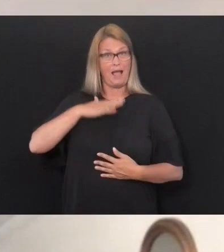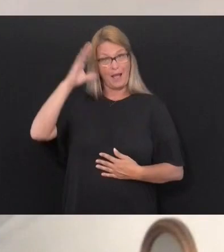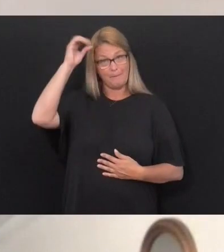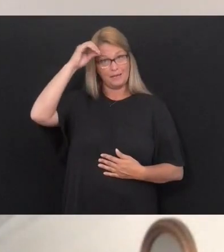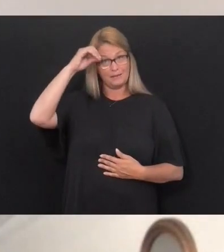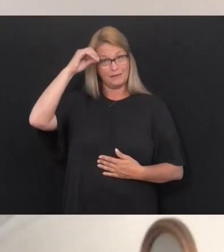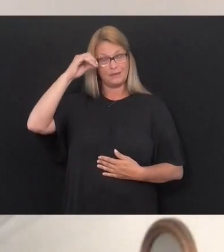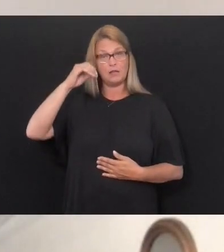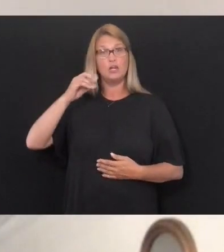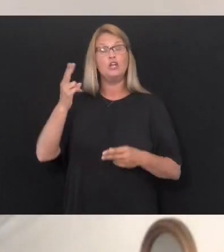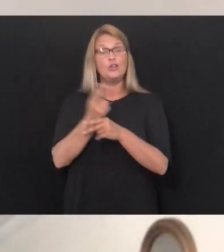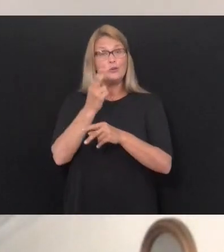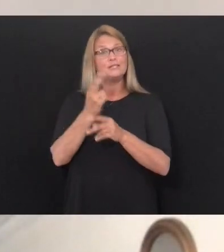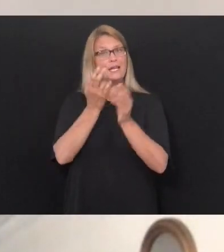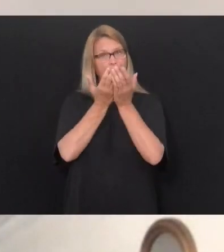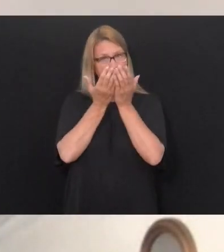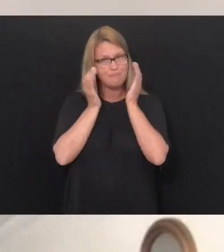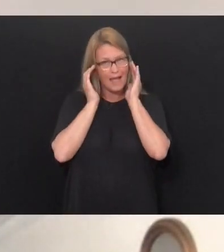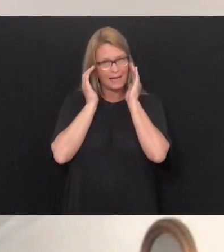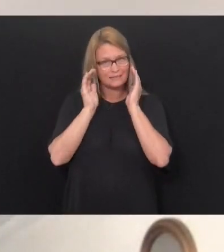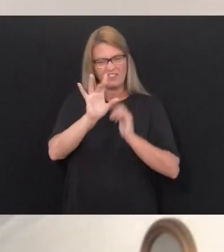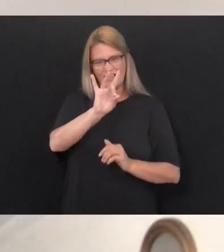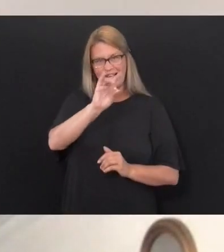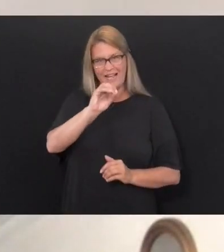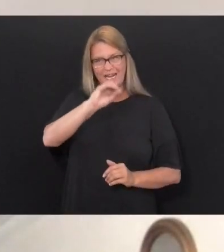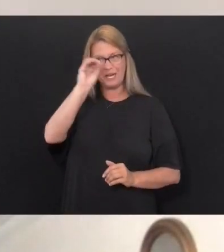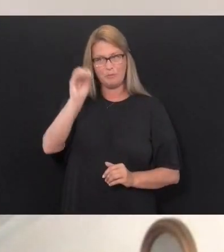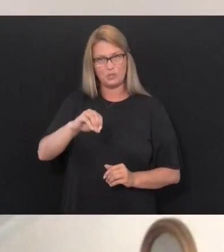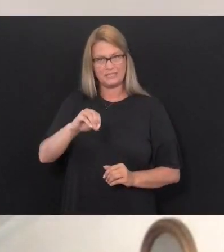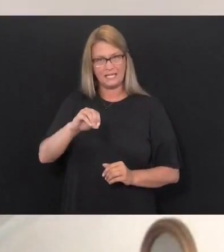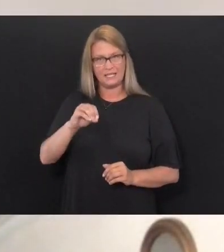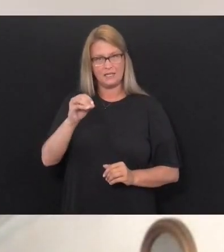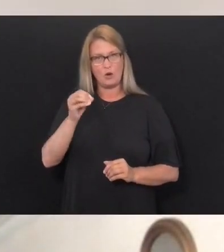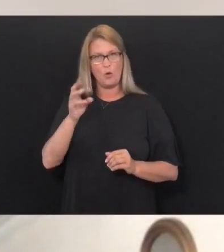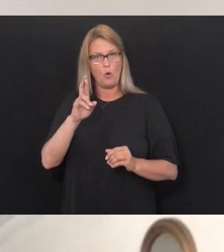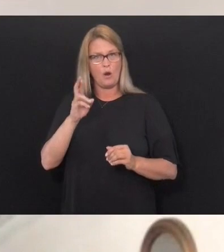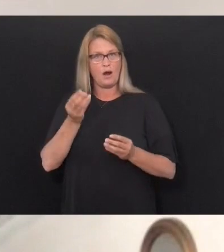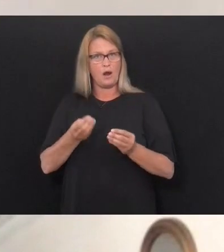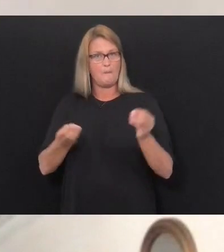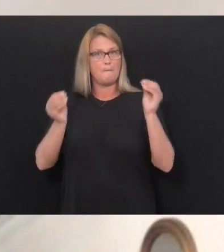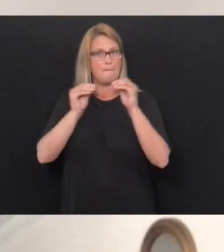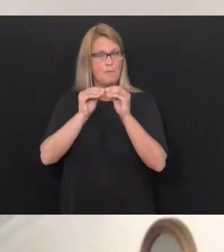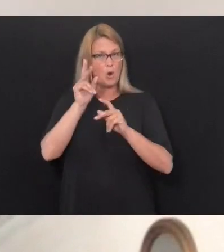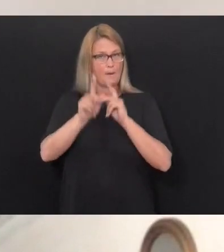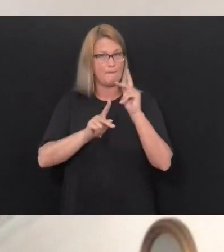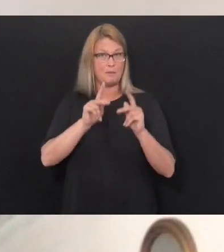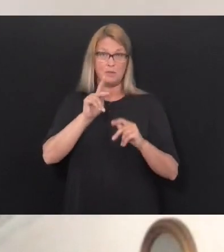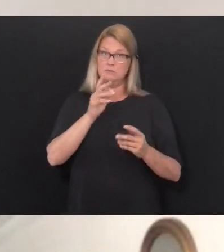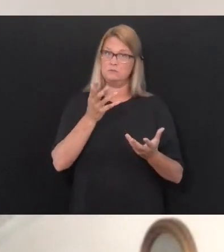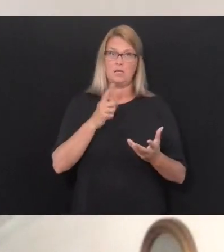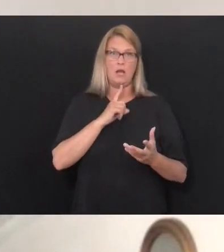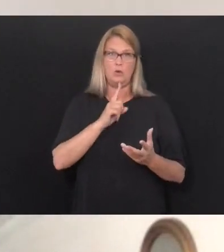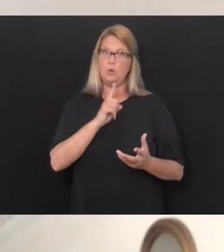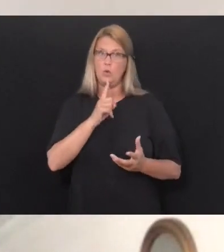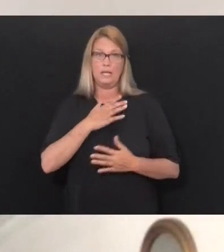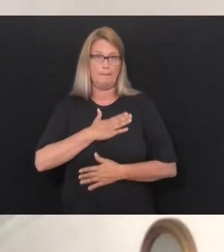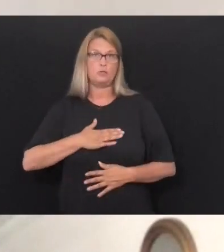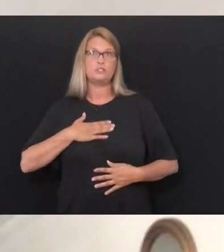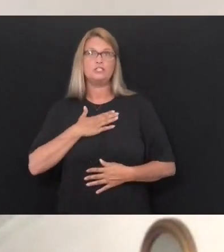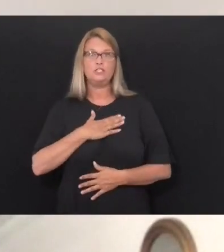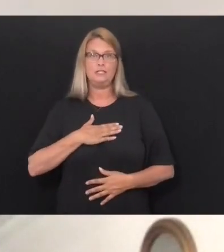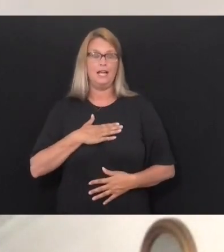managing the risk is exactly what we're trying to do. All right, thank you, Dave. Next, we'll go to Amanda Barron with WSAZ.